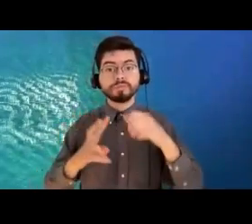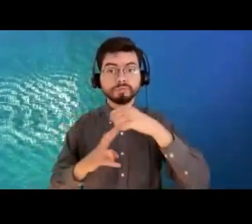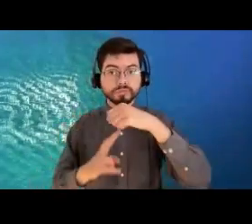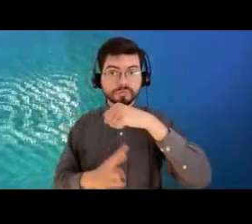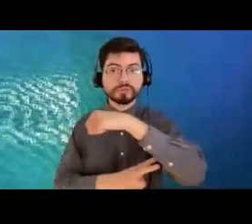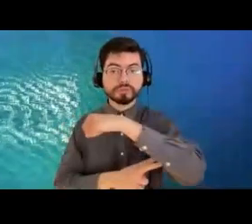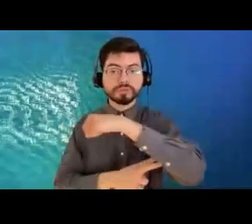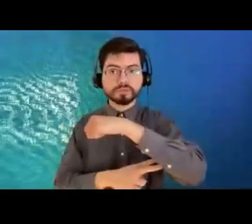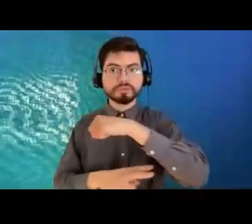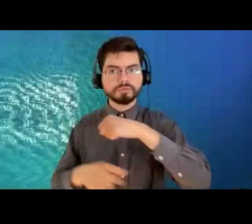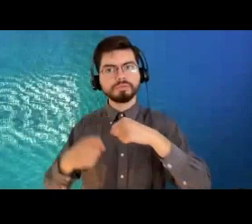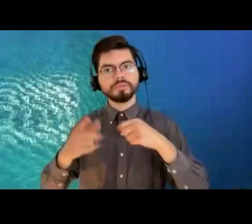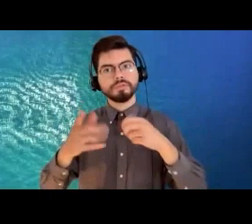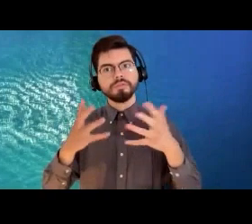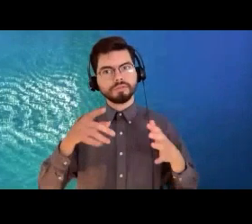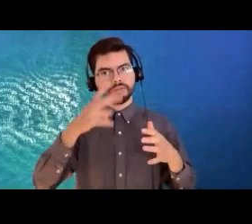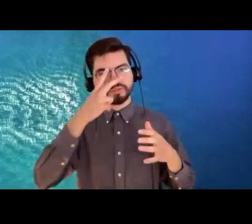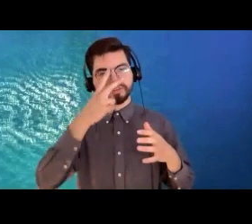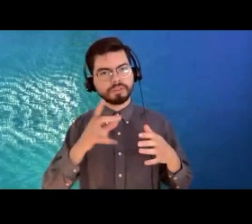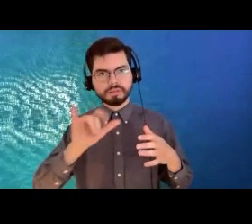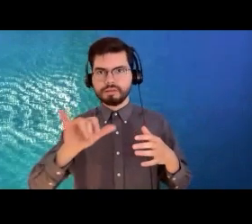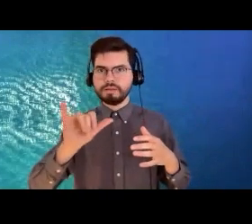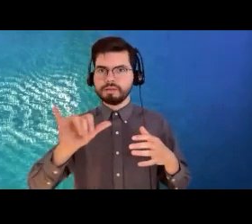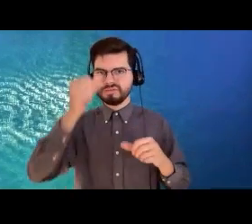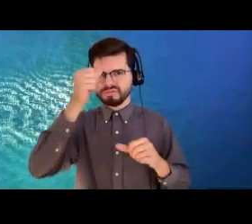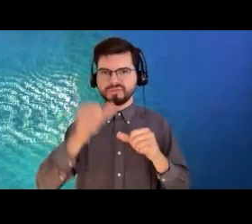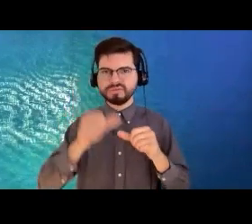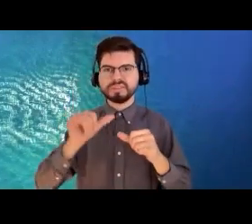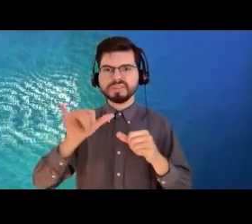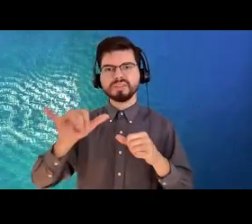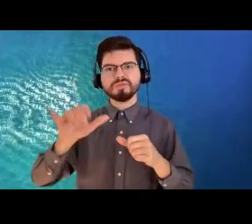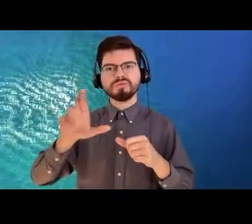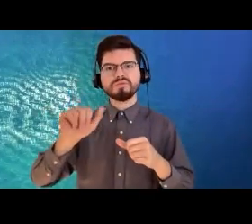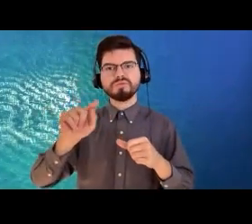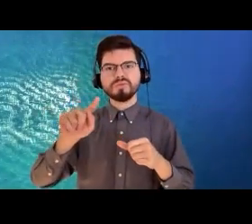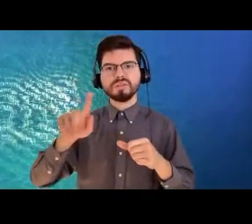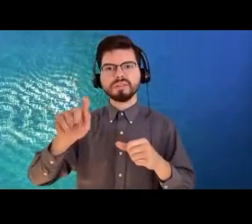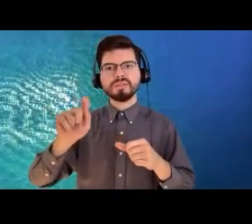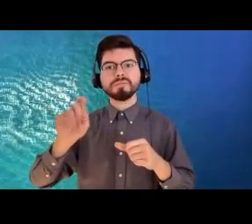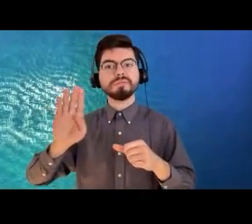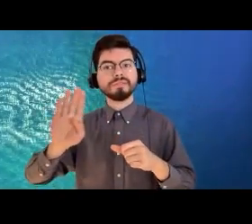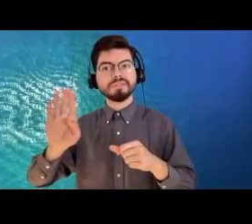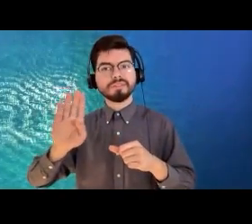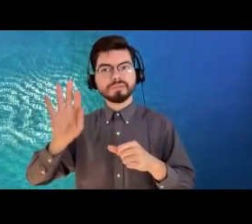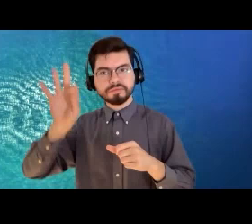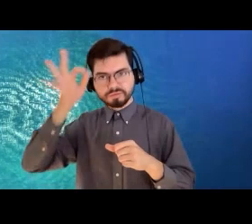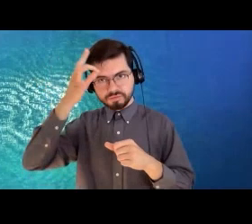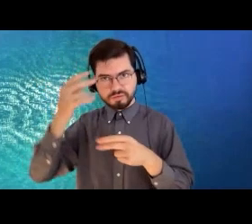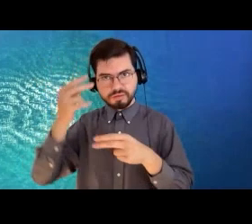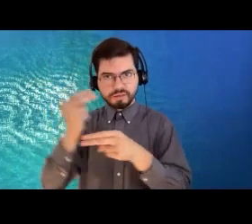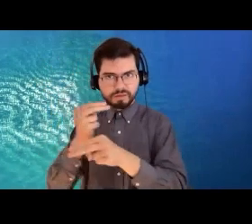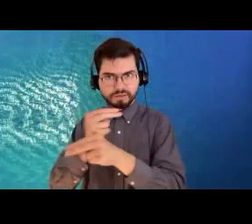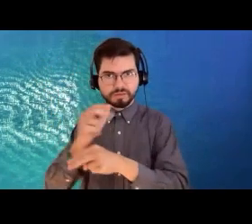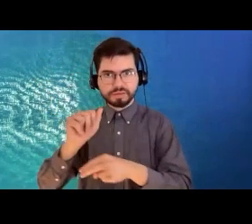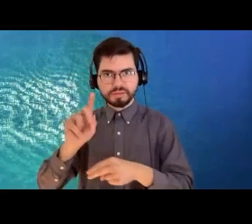the conditions of that bridge are. That bridge was rated B by the Federal Highway Administration. That